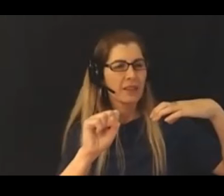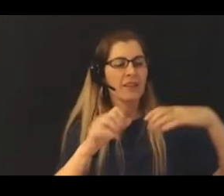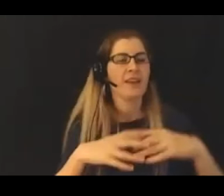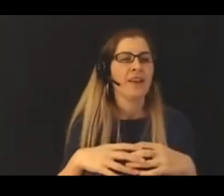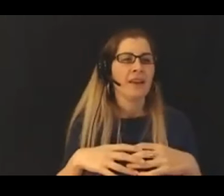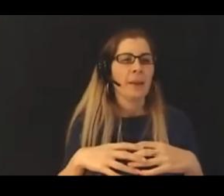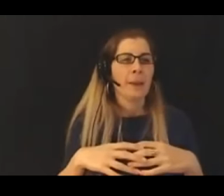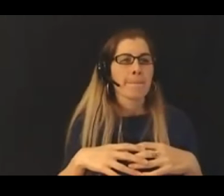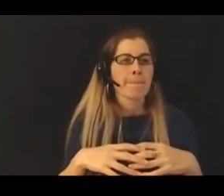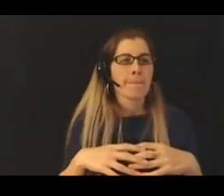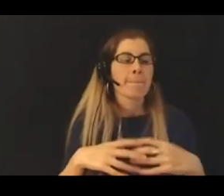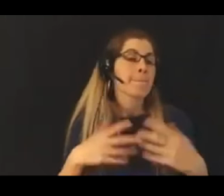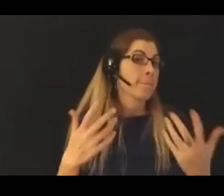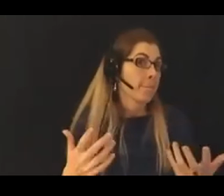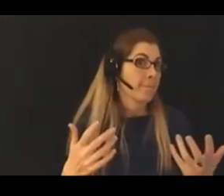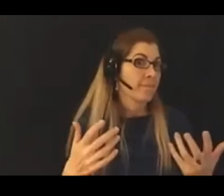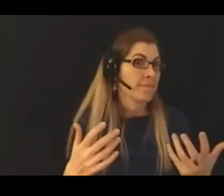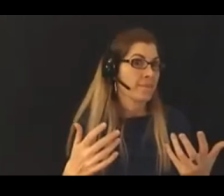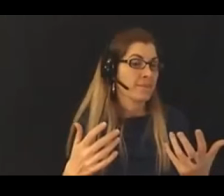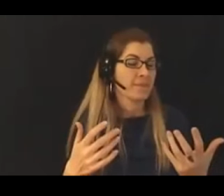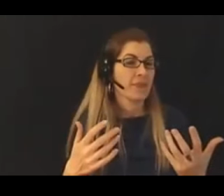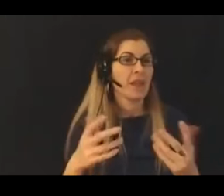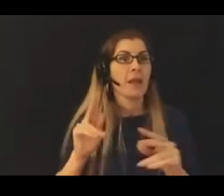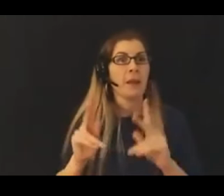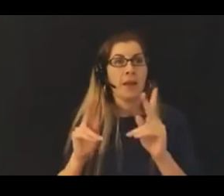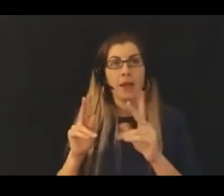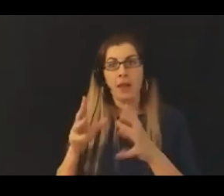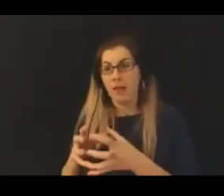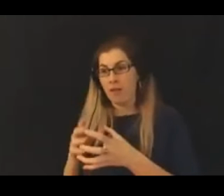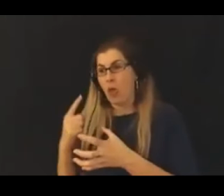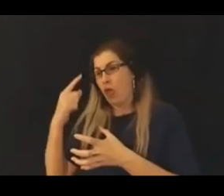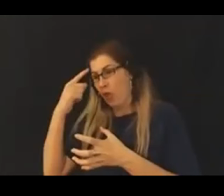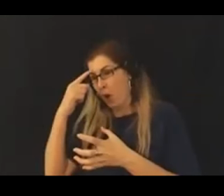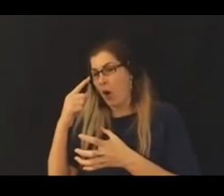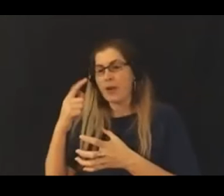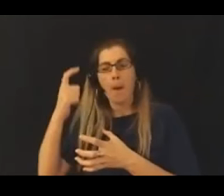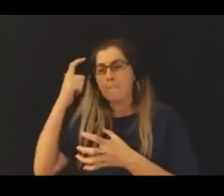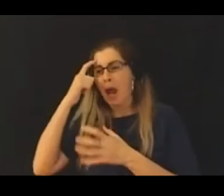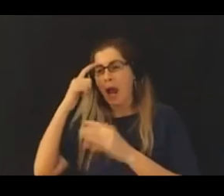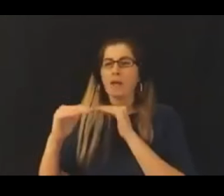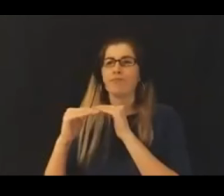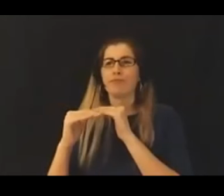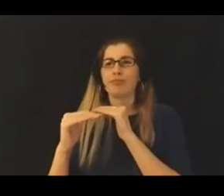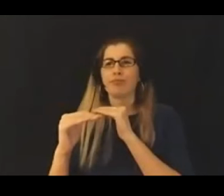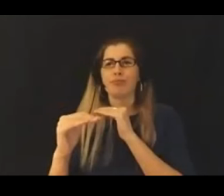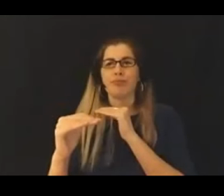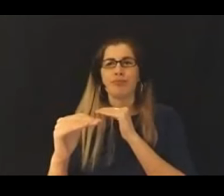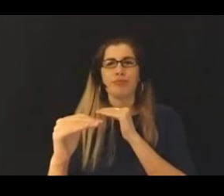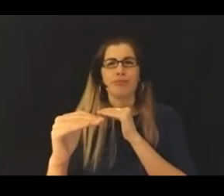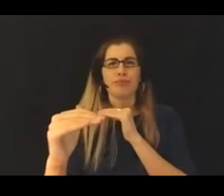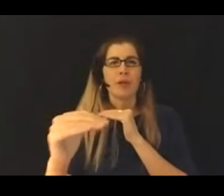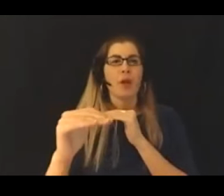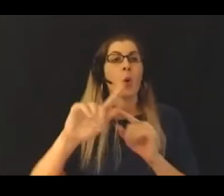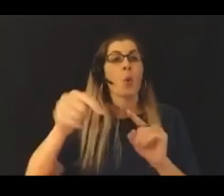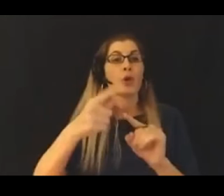so it was this idea that the brain was static. It wasn't changeable. Once we got to adulthood, that